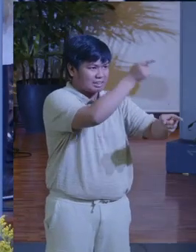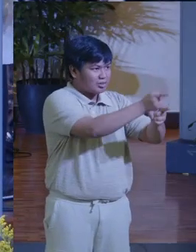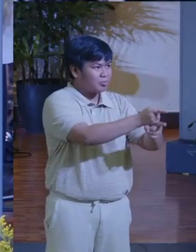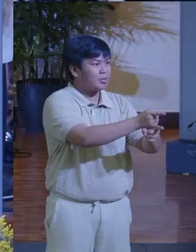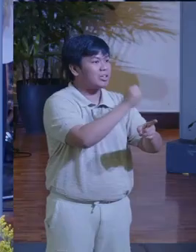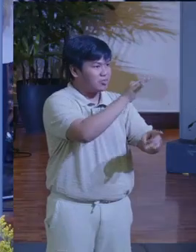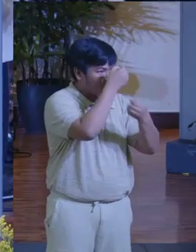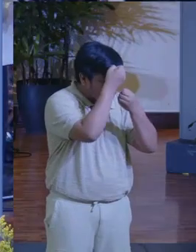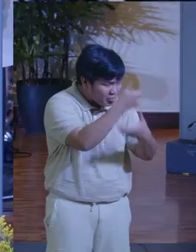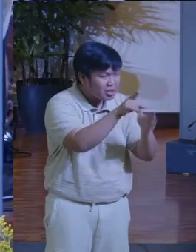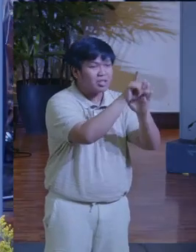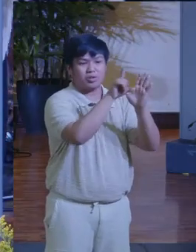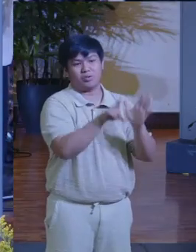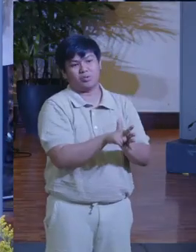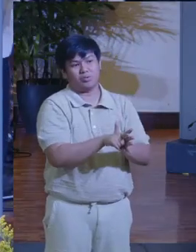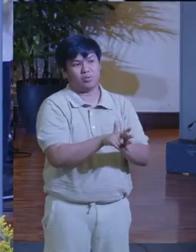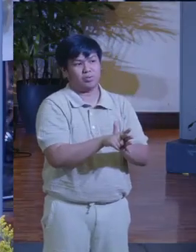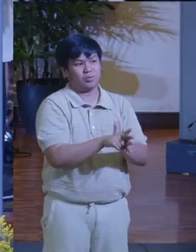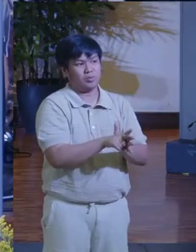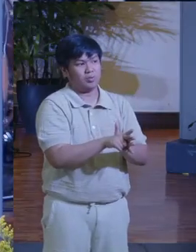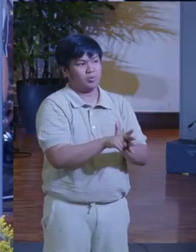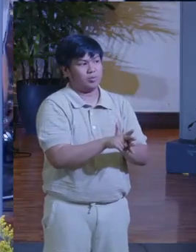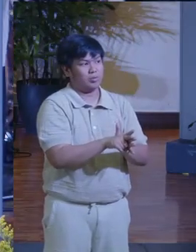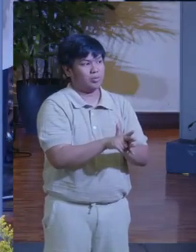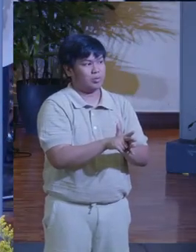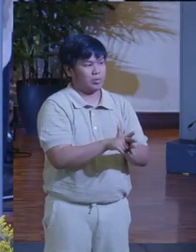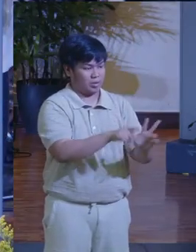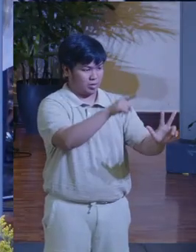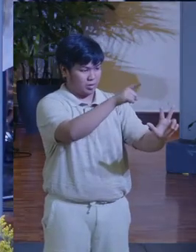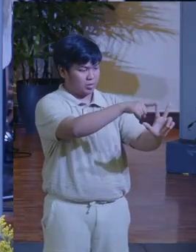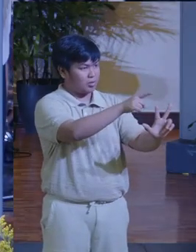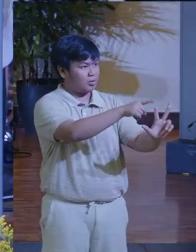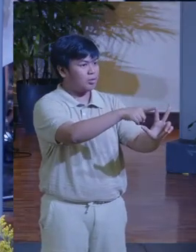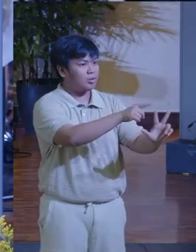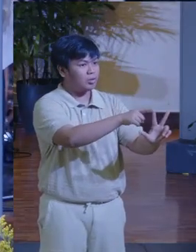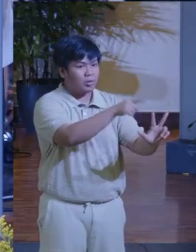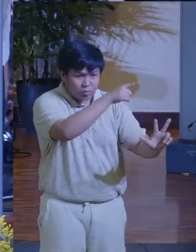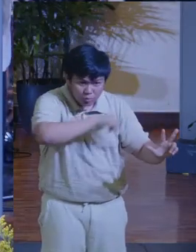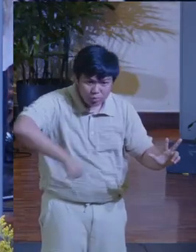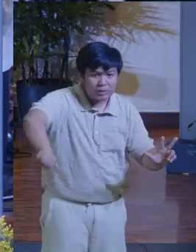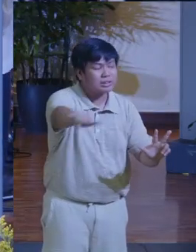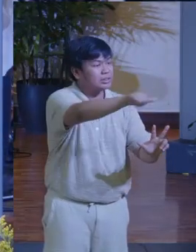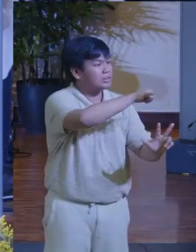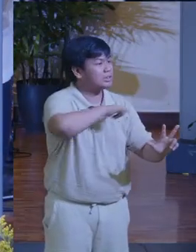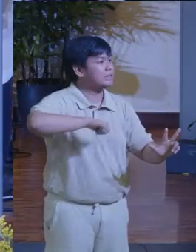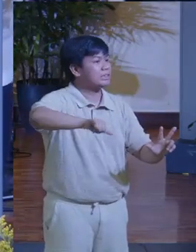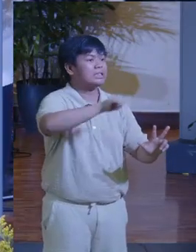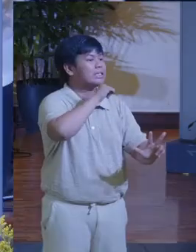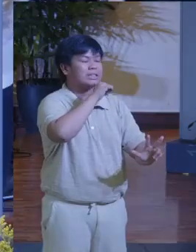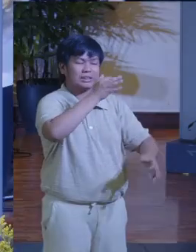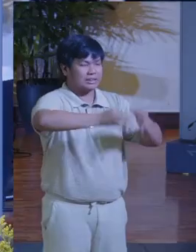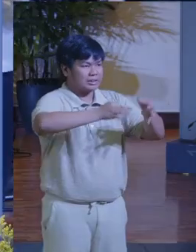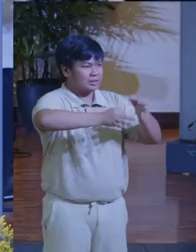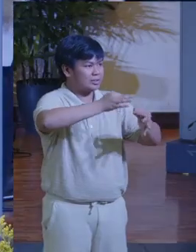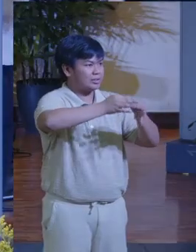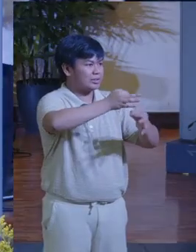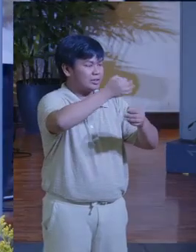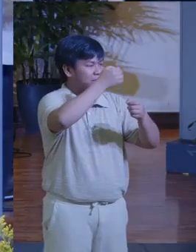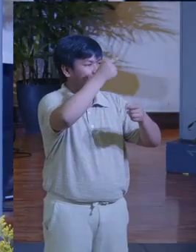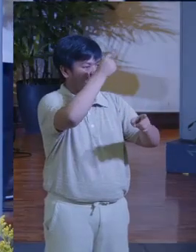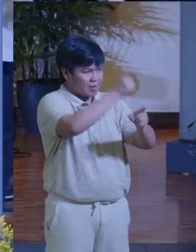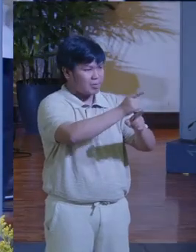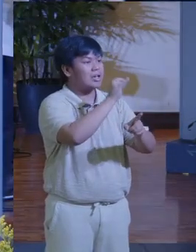law. So we also, ginawa nilang personal sa sarili nila. We are not justified by works of the